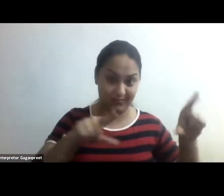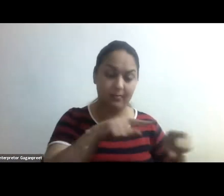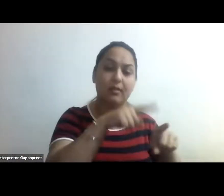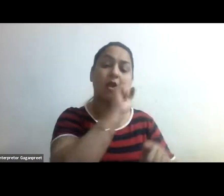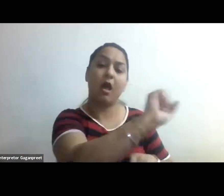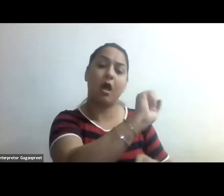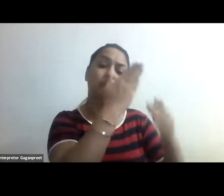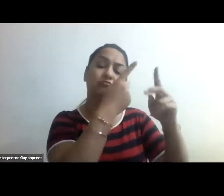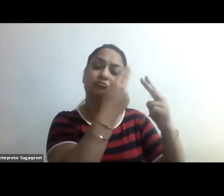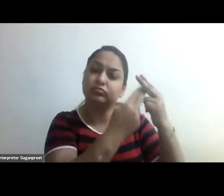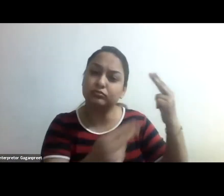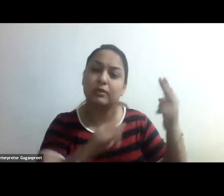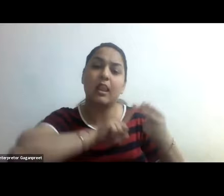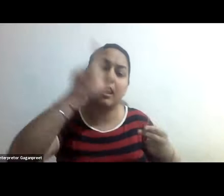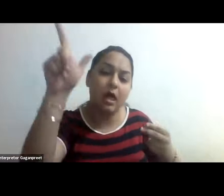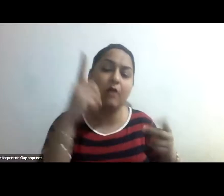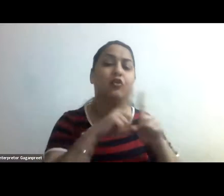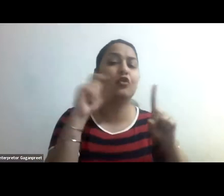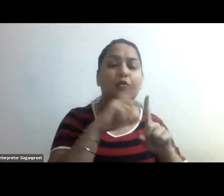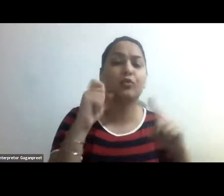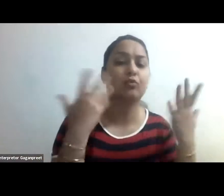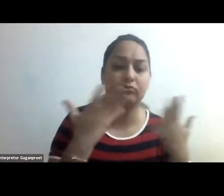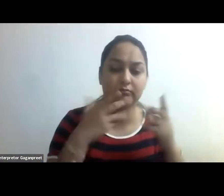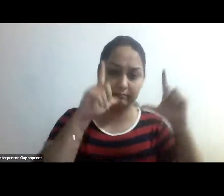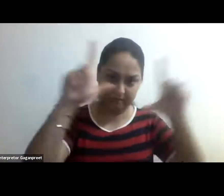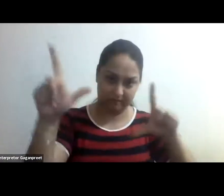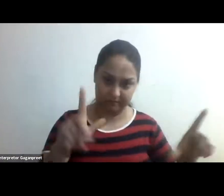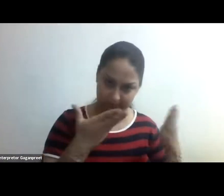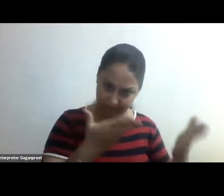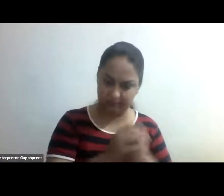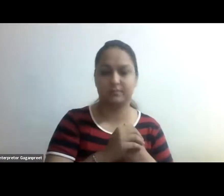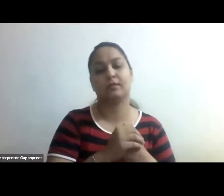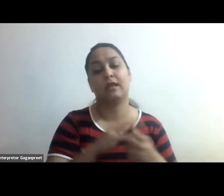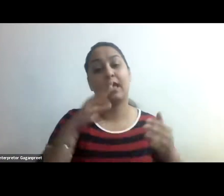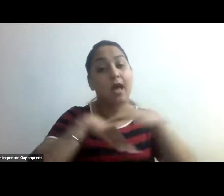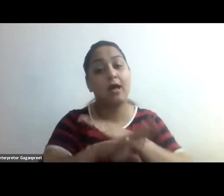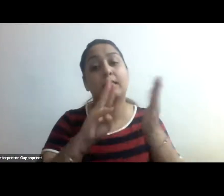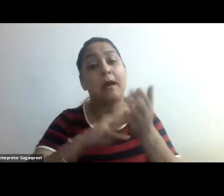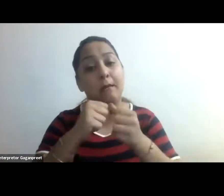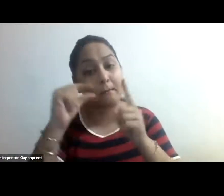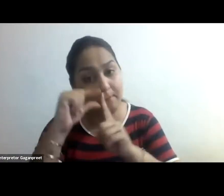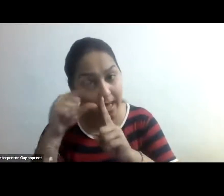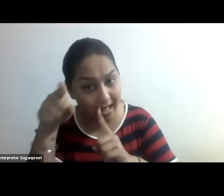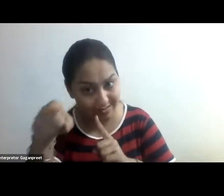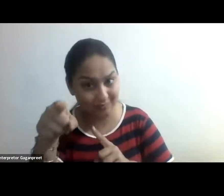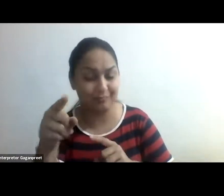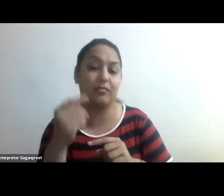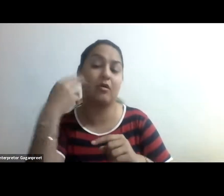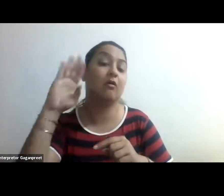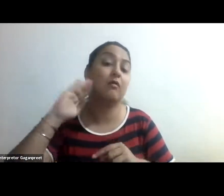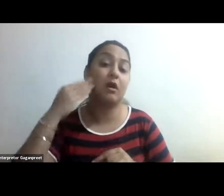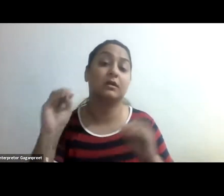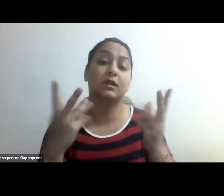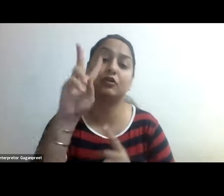autobiographical paintings that Bhuribai did, that MAP commissioned into 2018, and